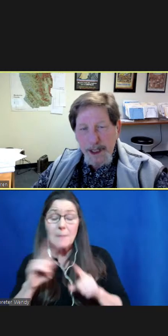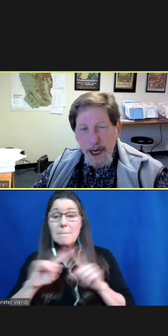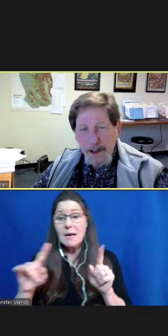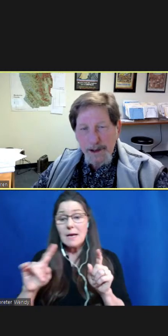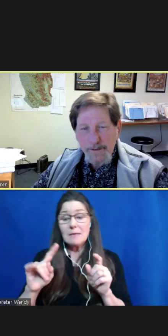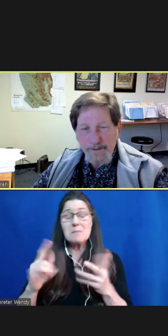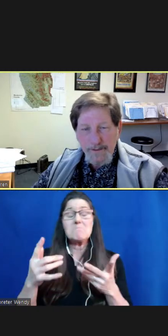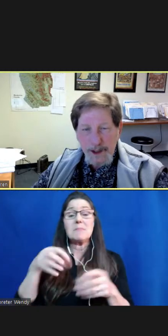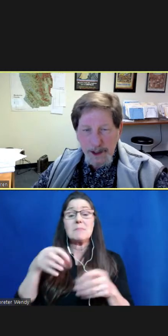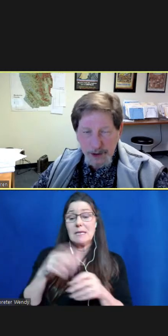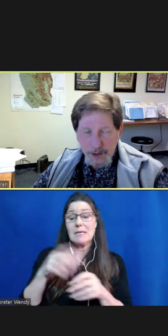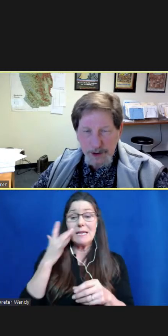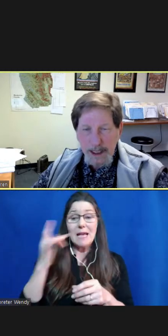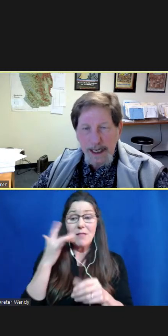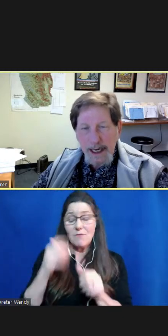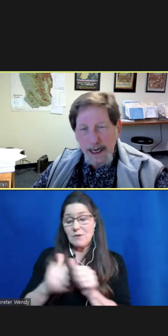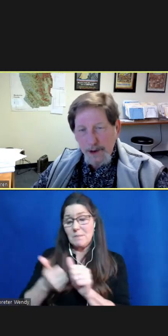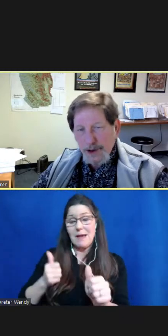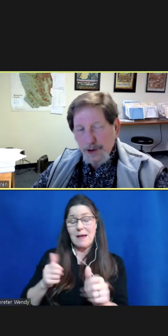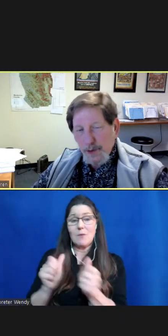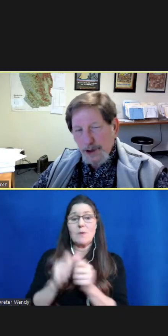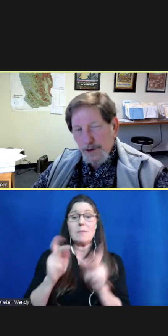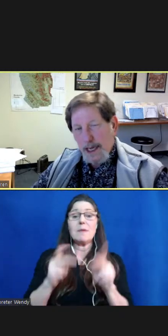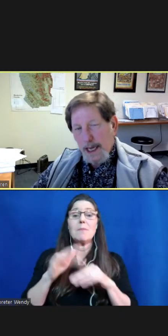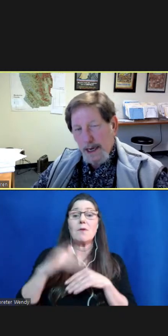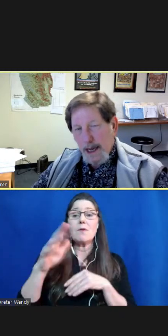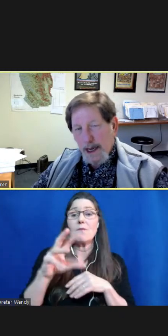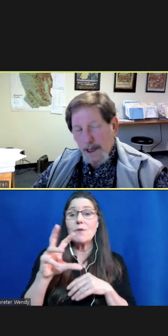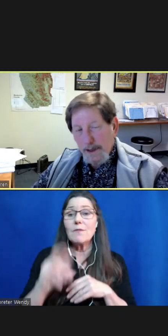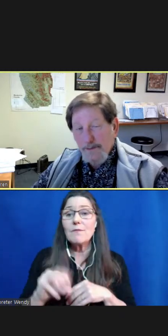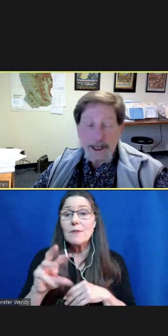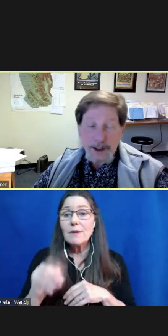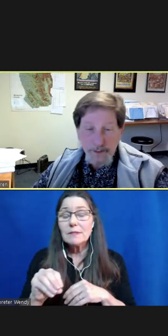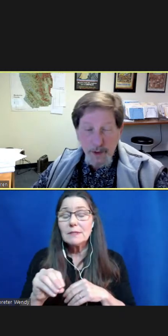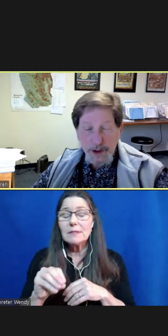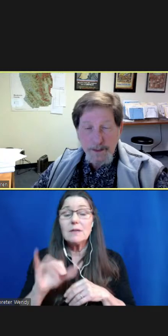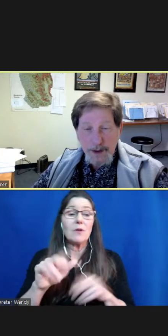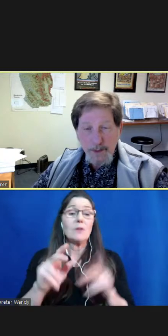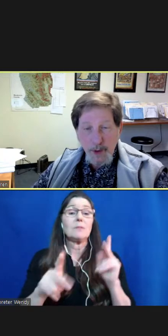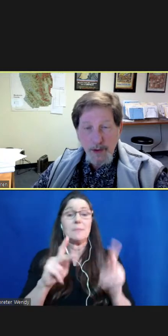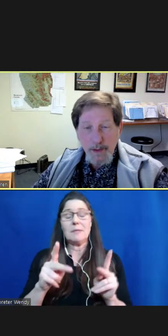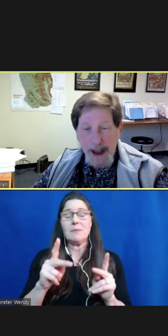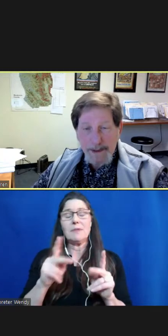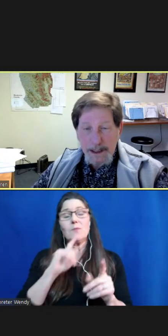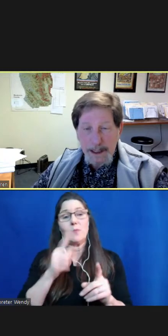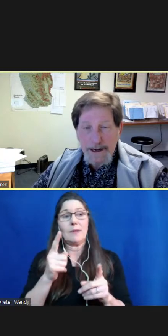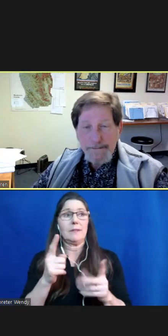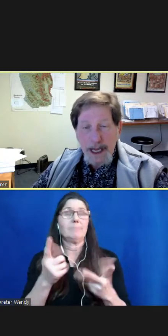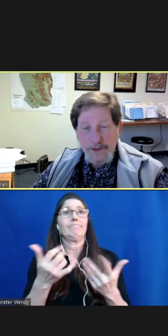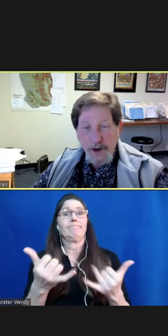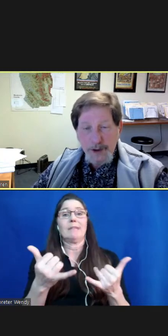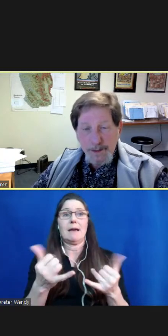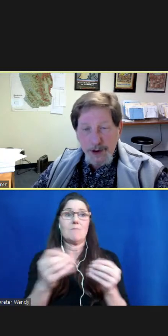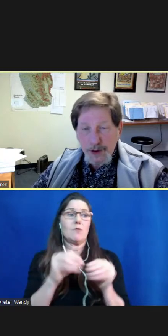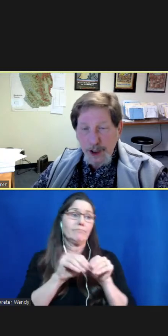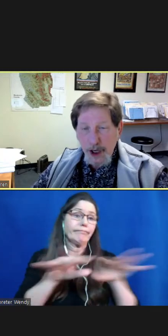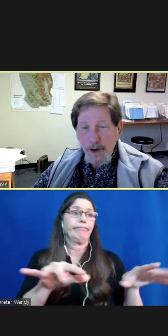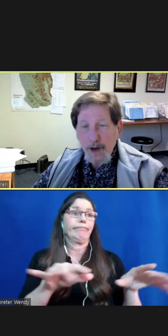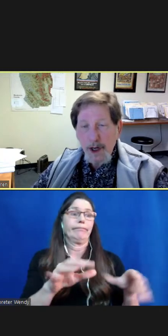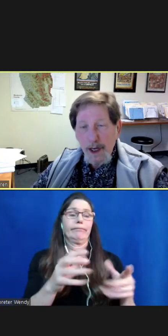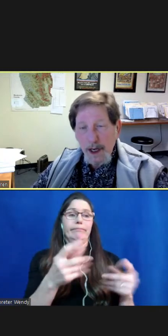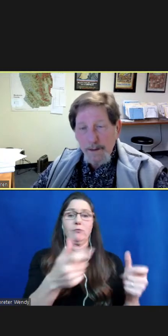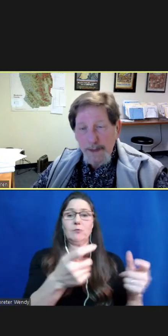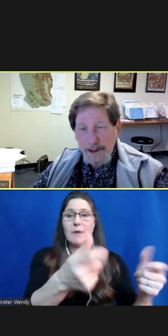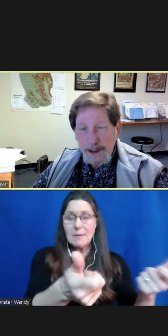people younger than 50 years old. And those are the ones who are getting the infection, of course, much more rapidly. As far as boosters